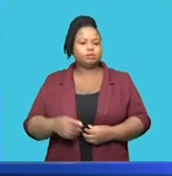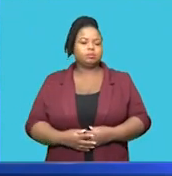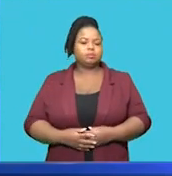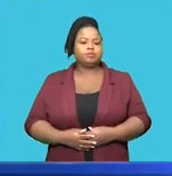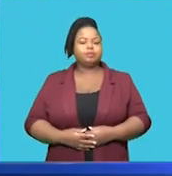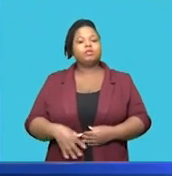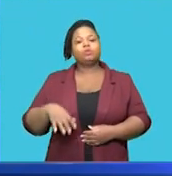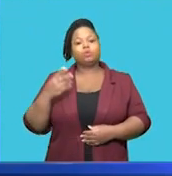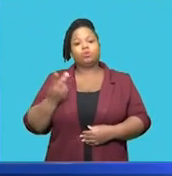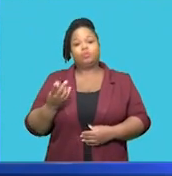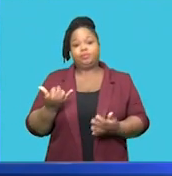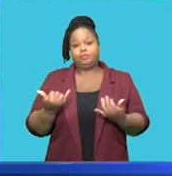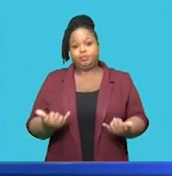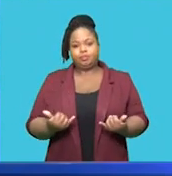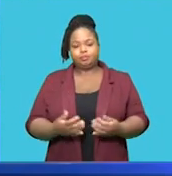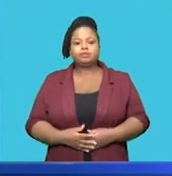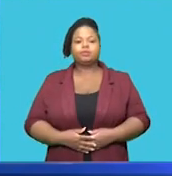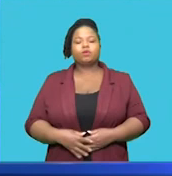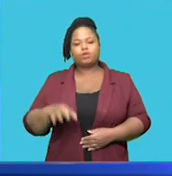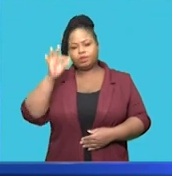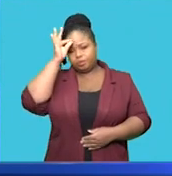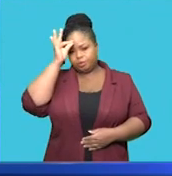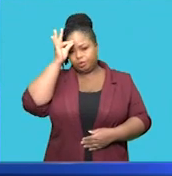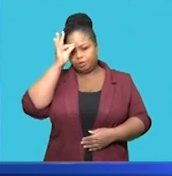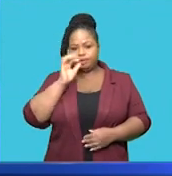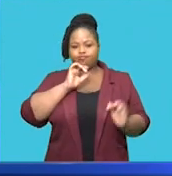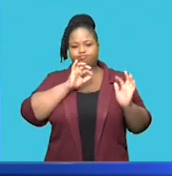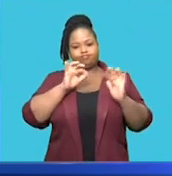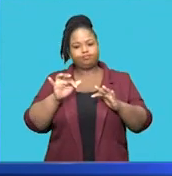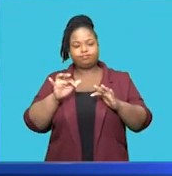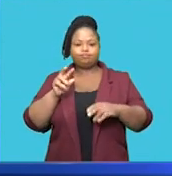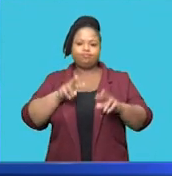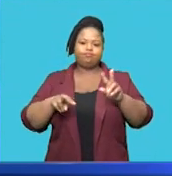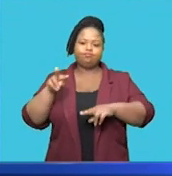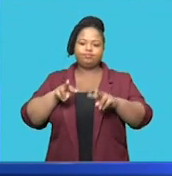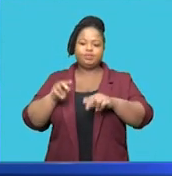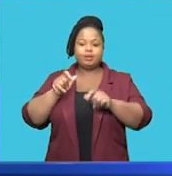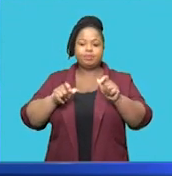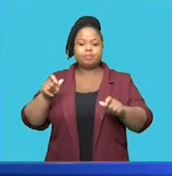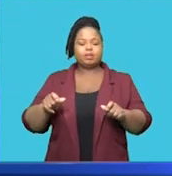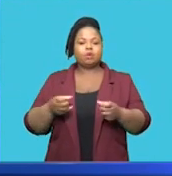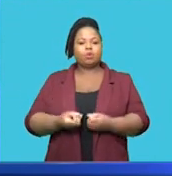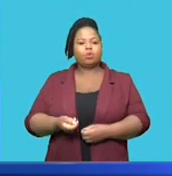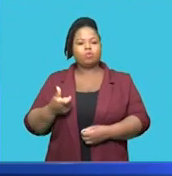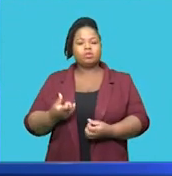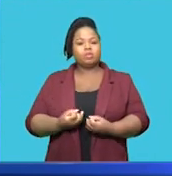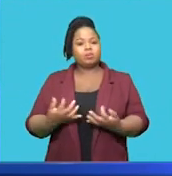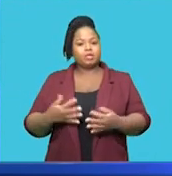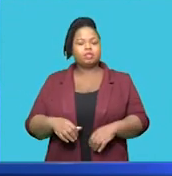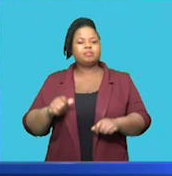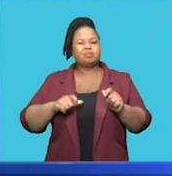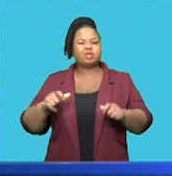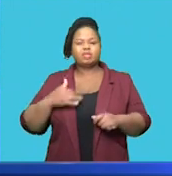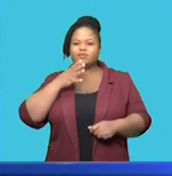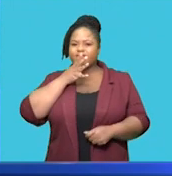molaong. Ho sa le jwalo ponahalo ya sepolesa sebakeng ile ya iketswa moo batho ba ka bang makgolo a mabedi ka palo ba ho belaelwang